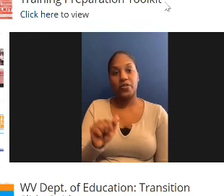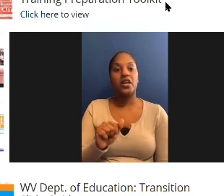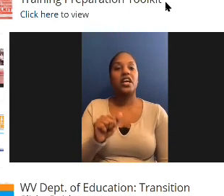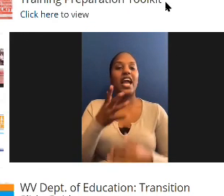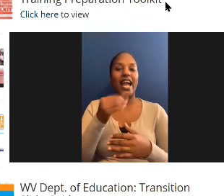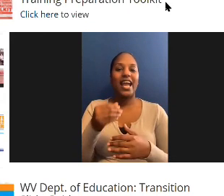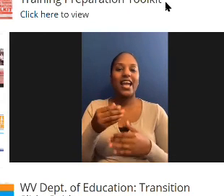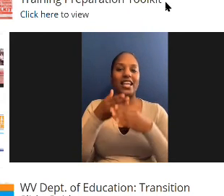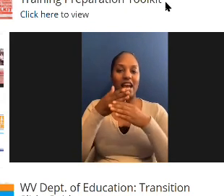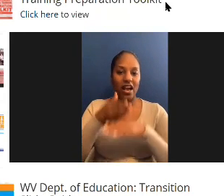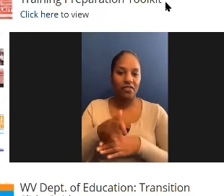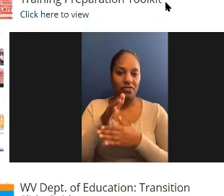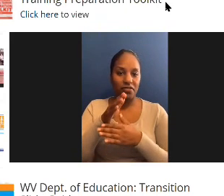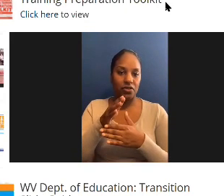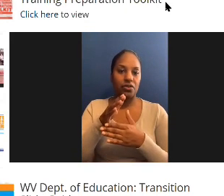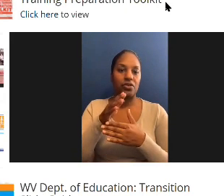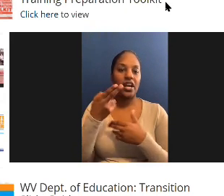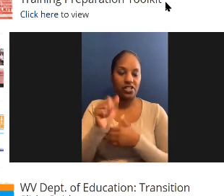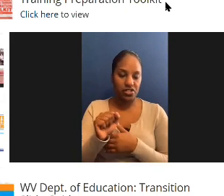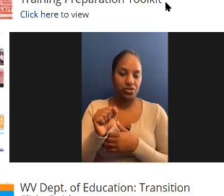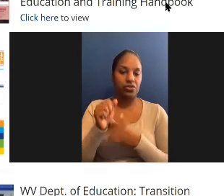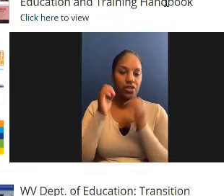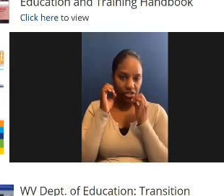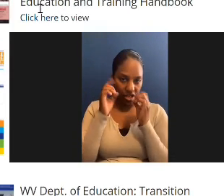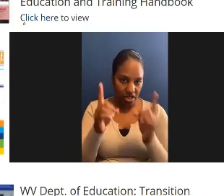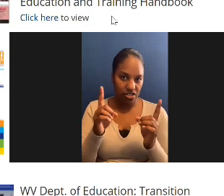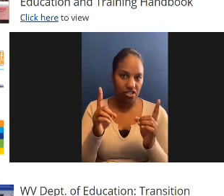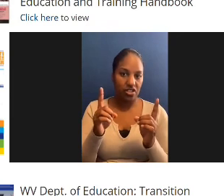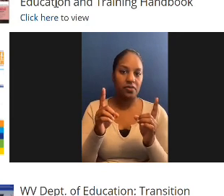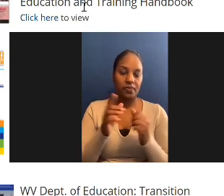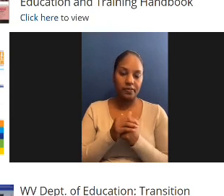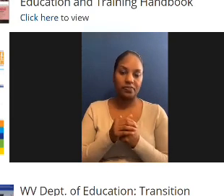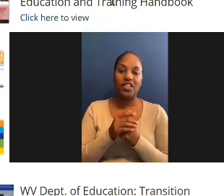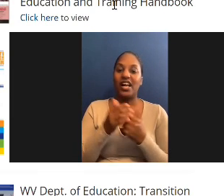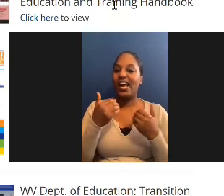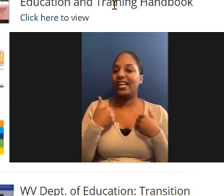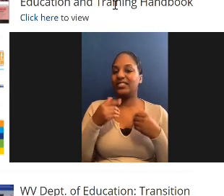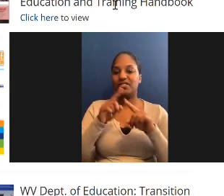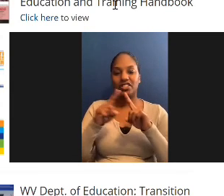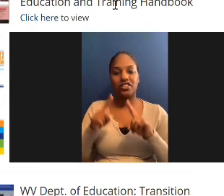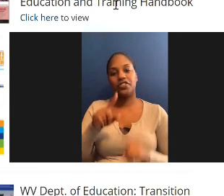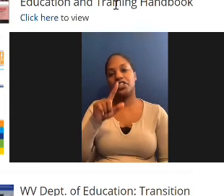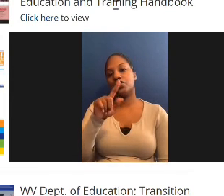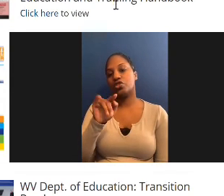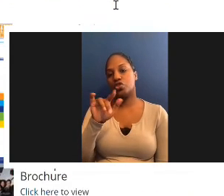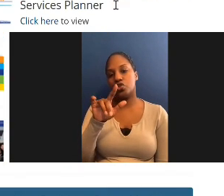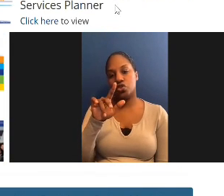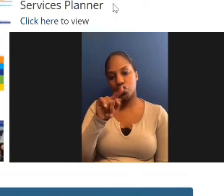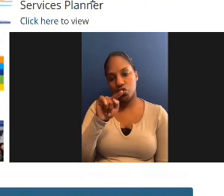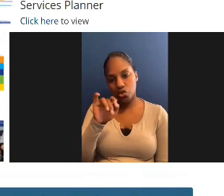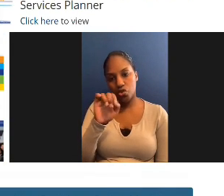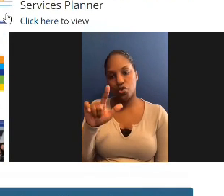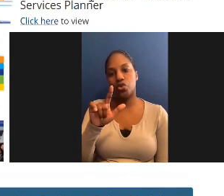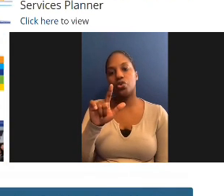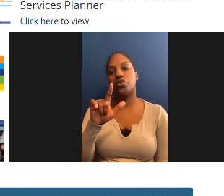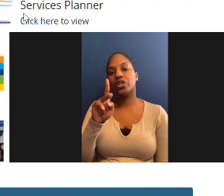Post-secondary education training preparation toolkit, opening doors to post-secondary